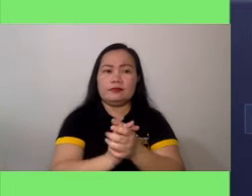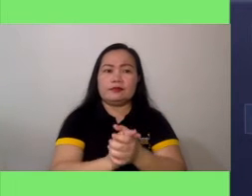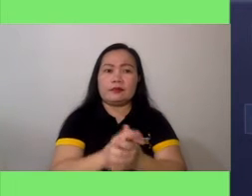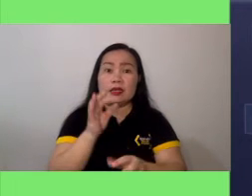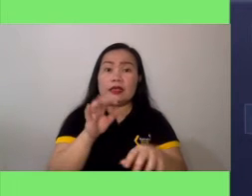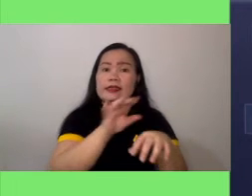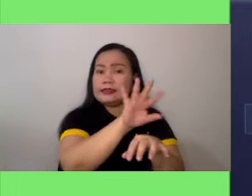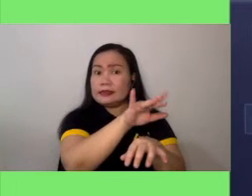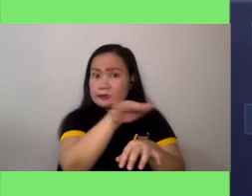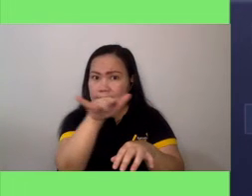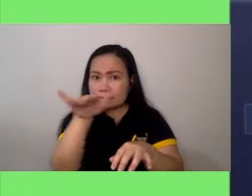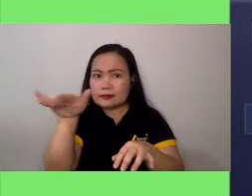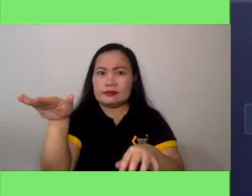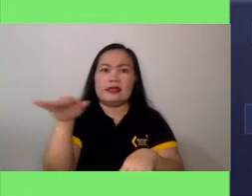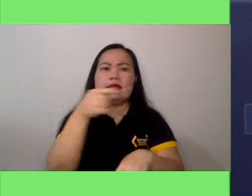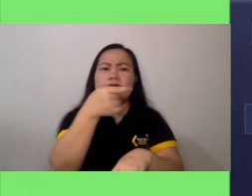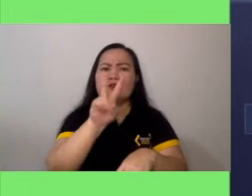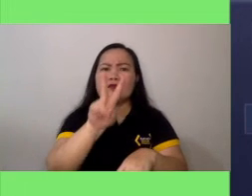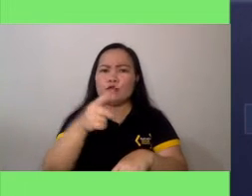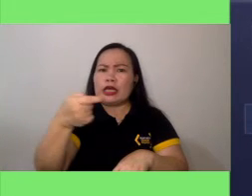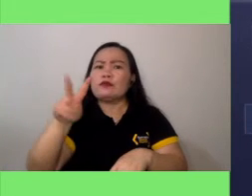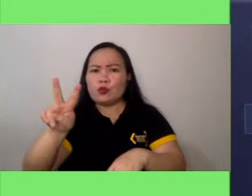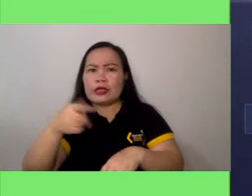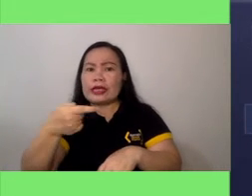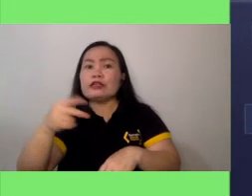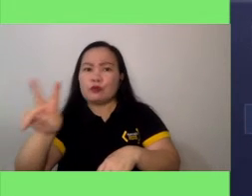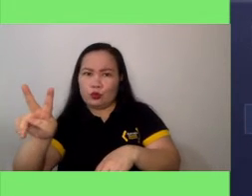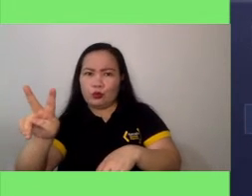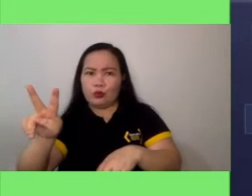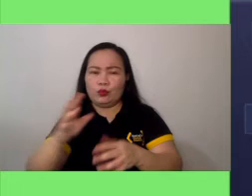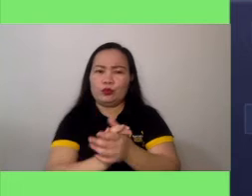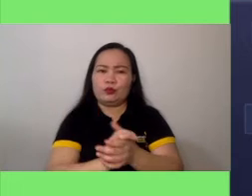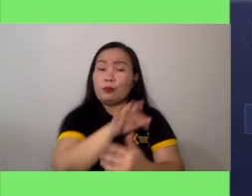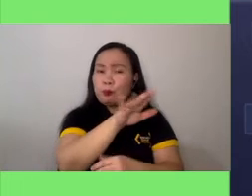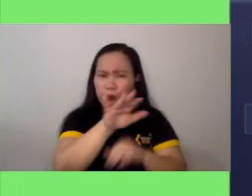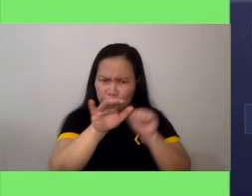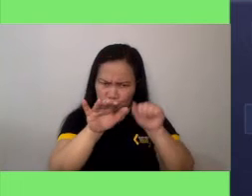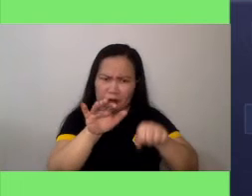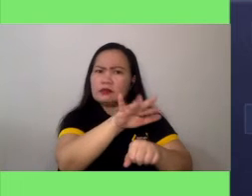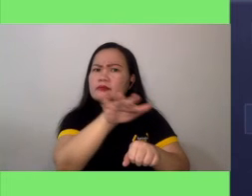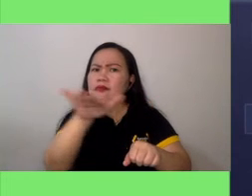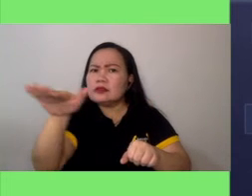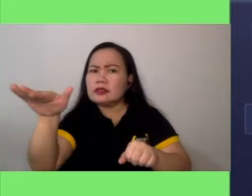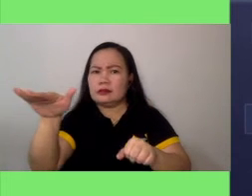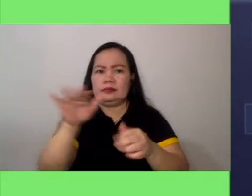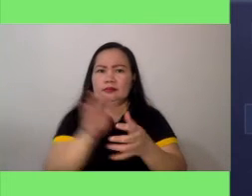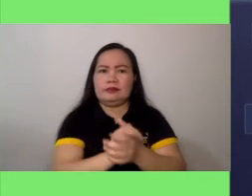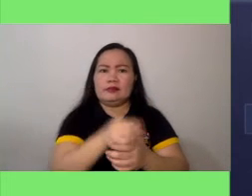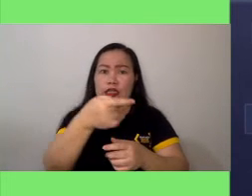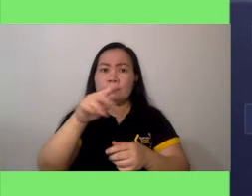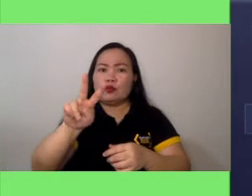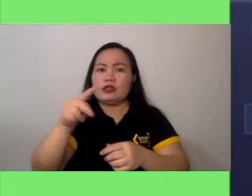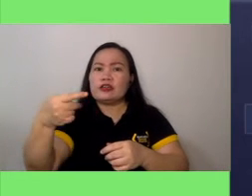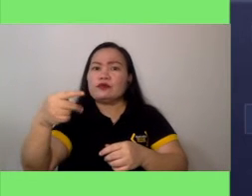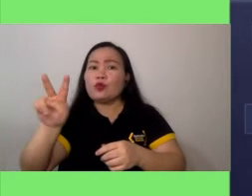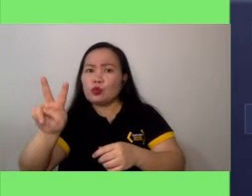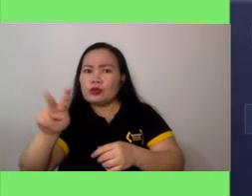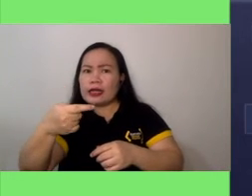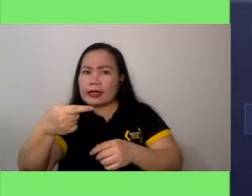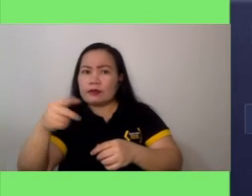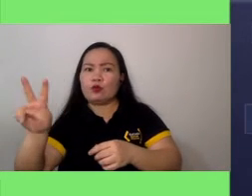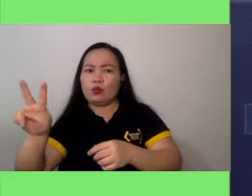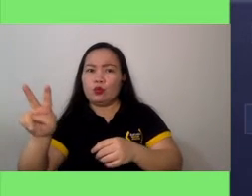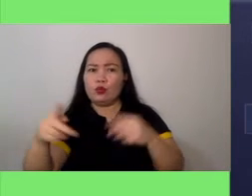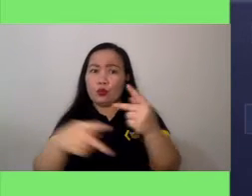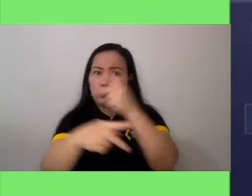naging negative 8, i-expand nyo to. I-expand nyo. Tatlong negative 2. Magsulat kayo sa papel. Tatlong negative 2. And then